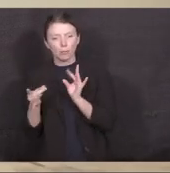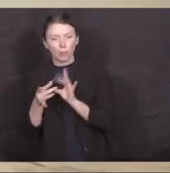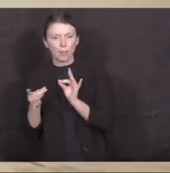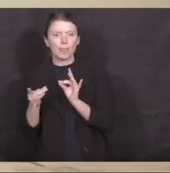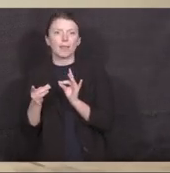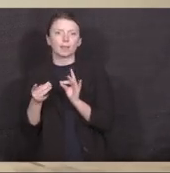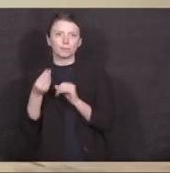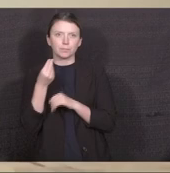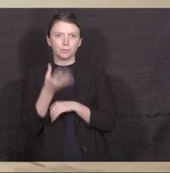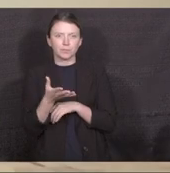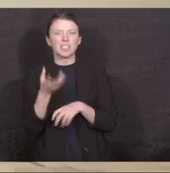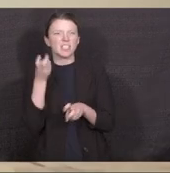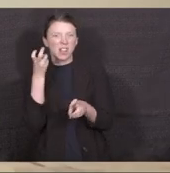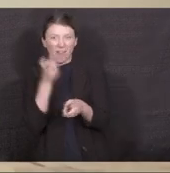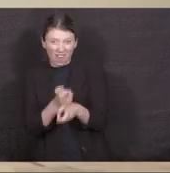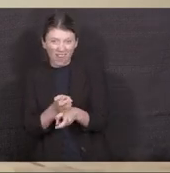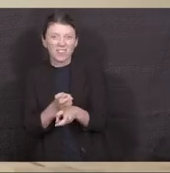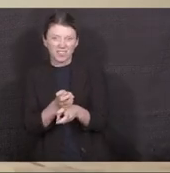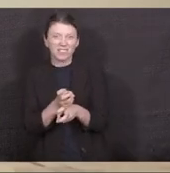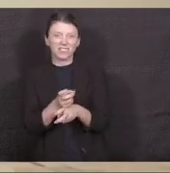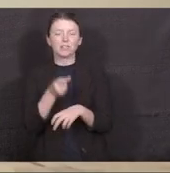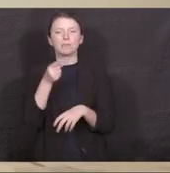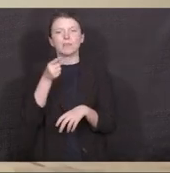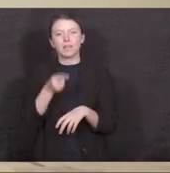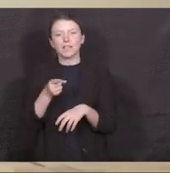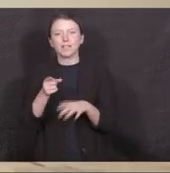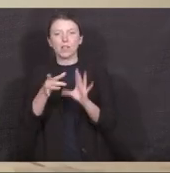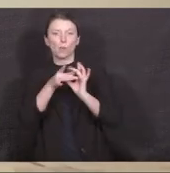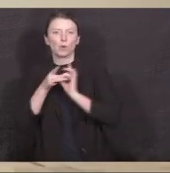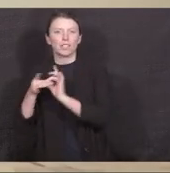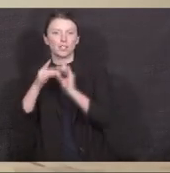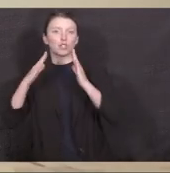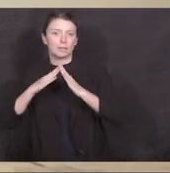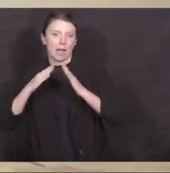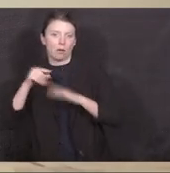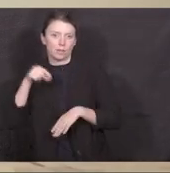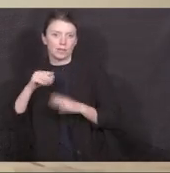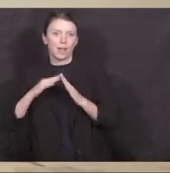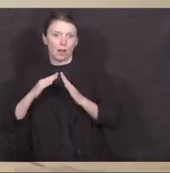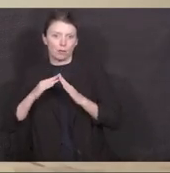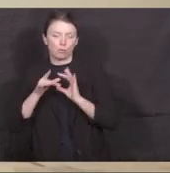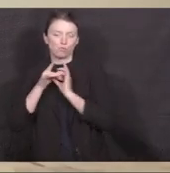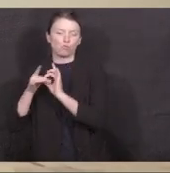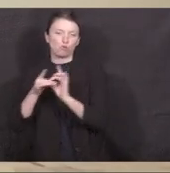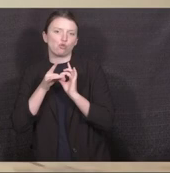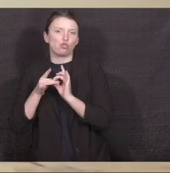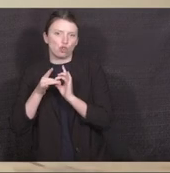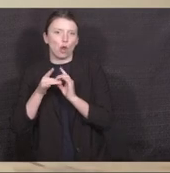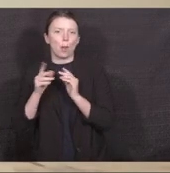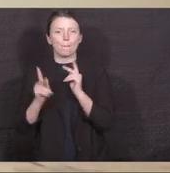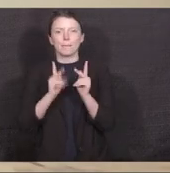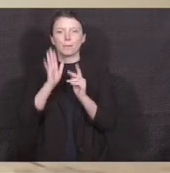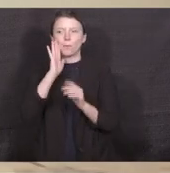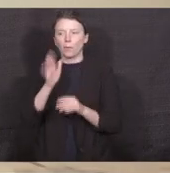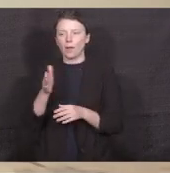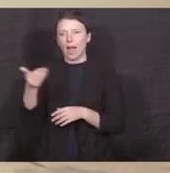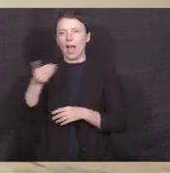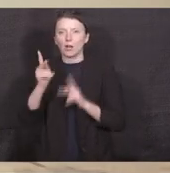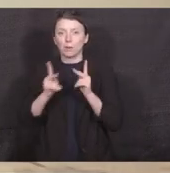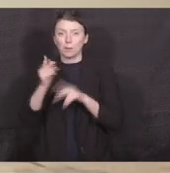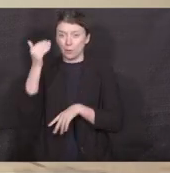but this is a relationship town. You know, people hire and work with people they know and people they